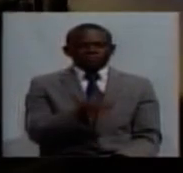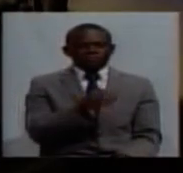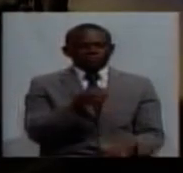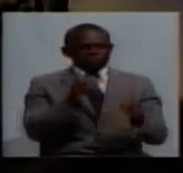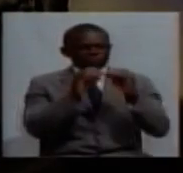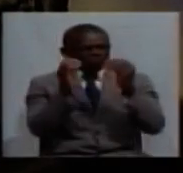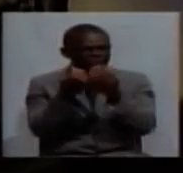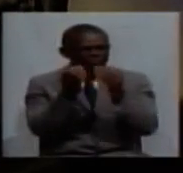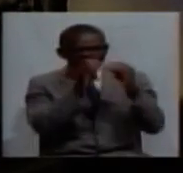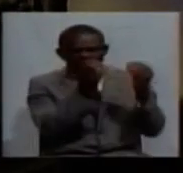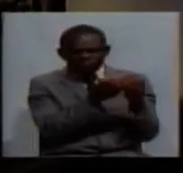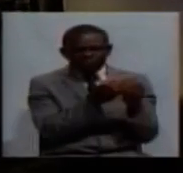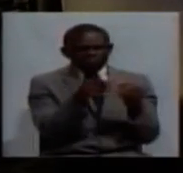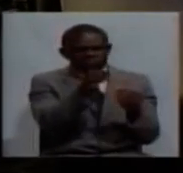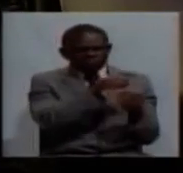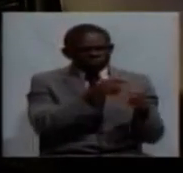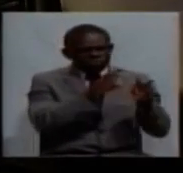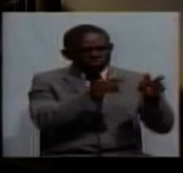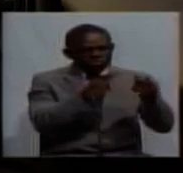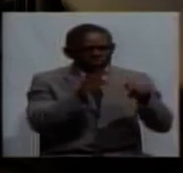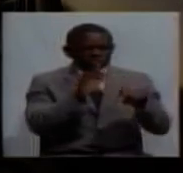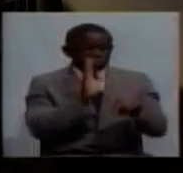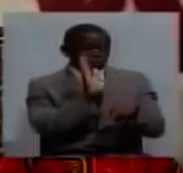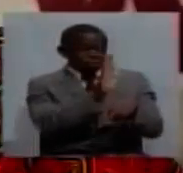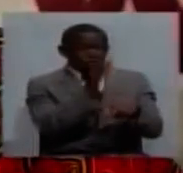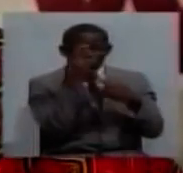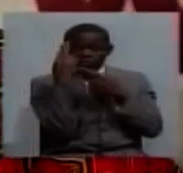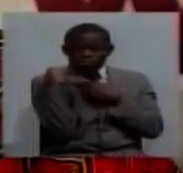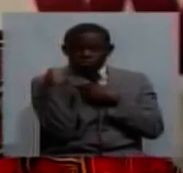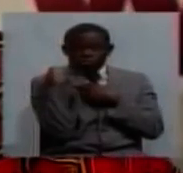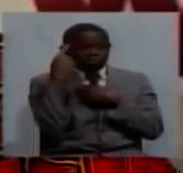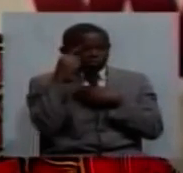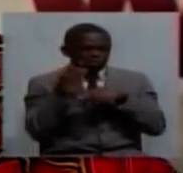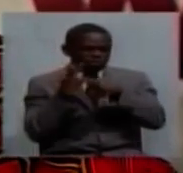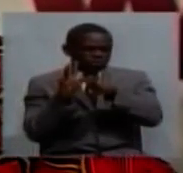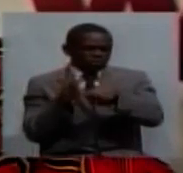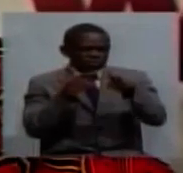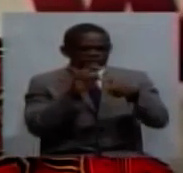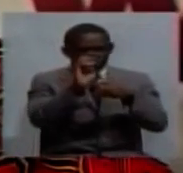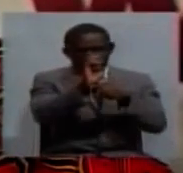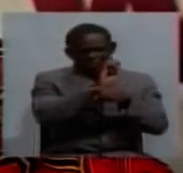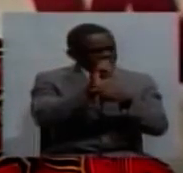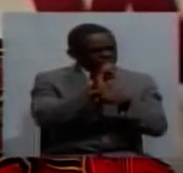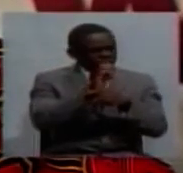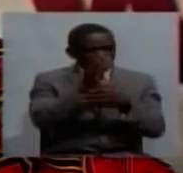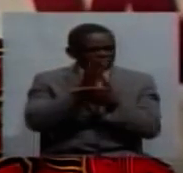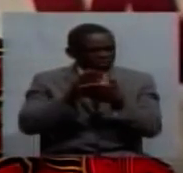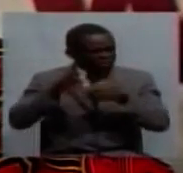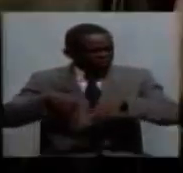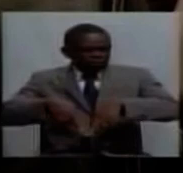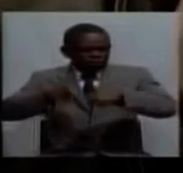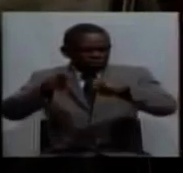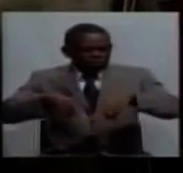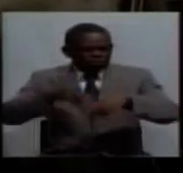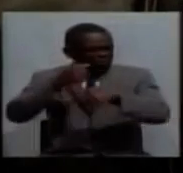shoddy jobs that have been done on some projects like roads and abandoning of